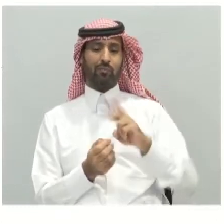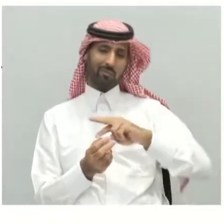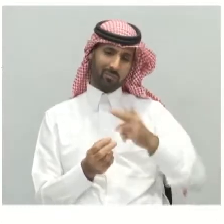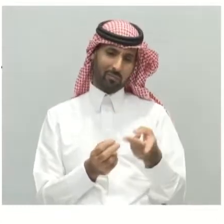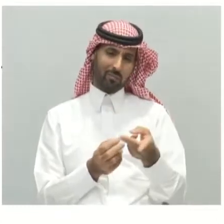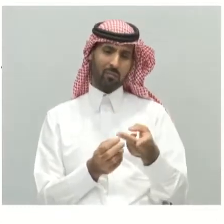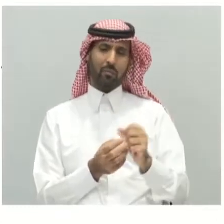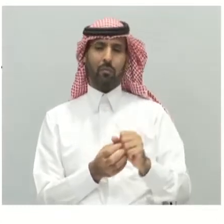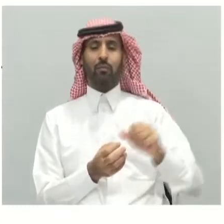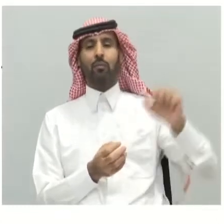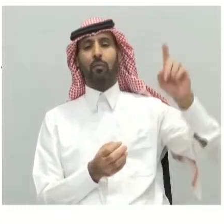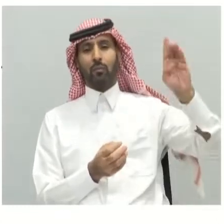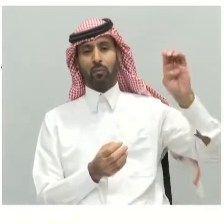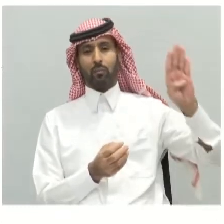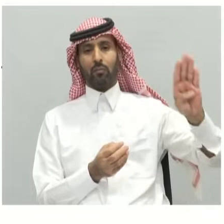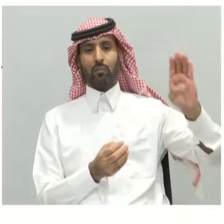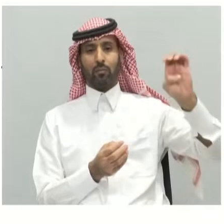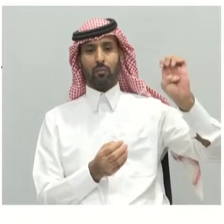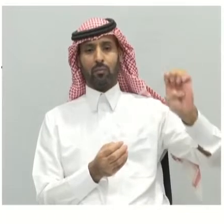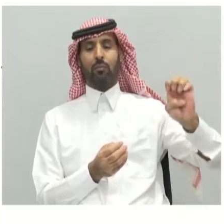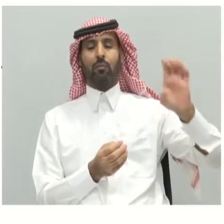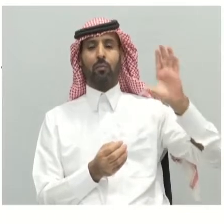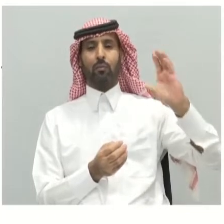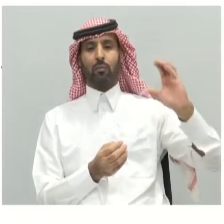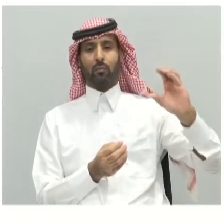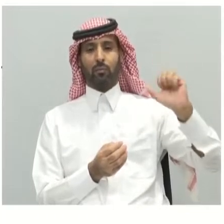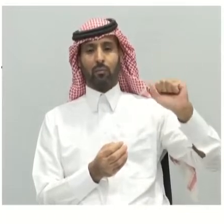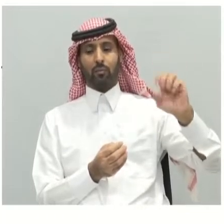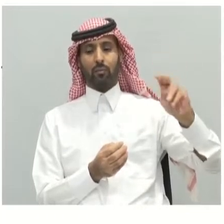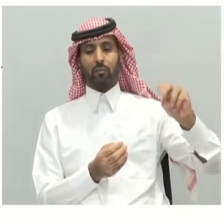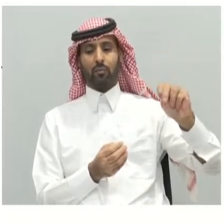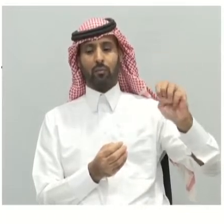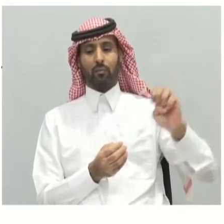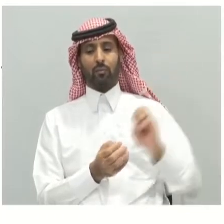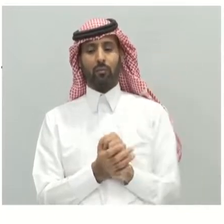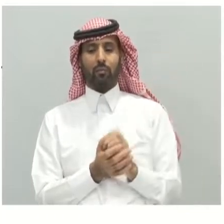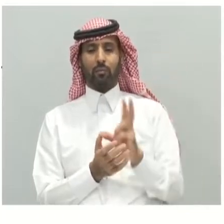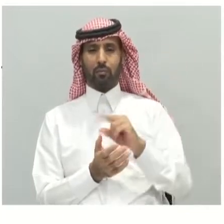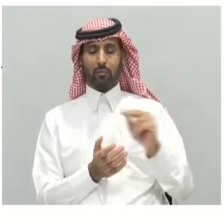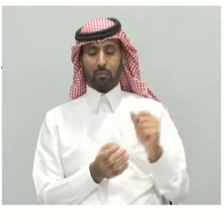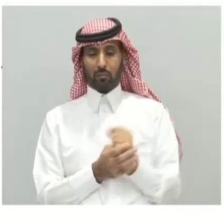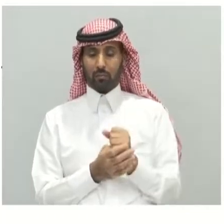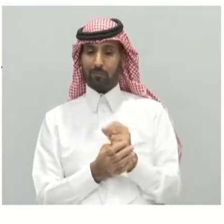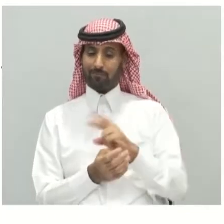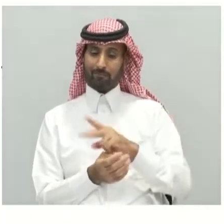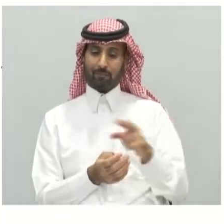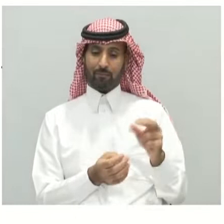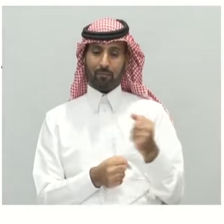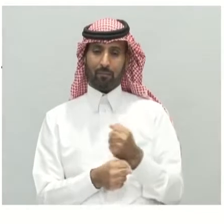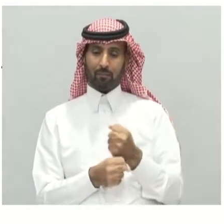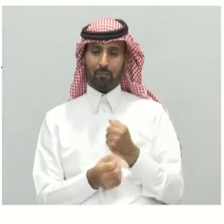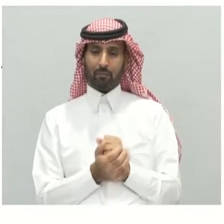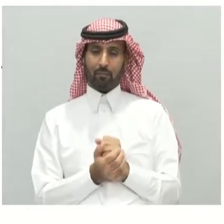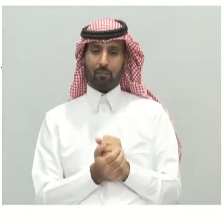Drive, drove. Forget, forgot. Okay? So these are irregular verbs. Can you think